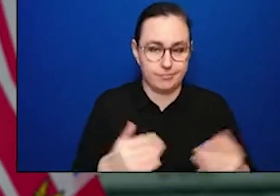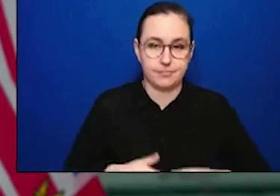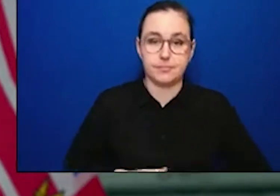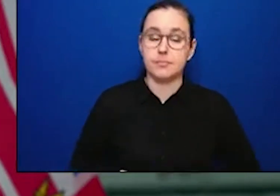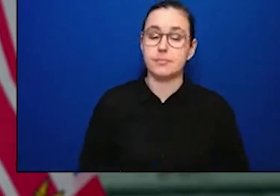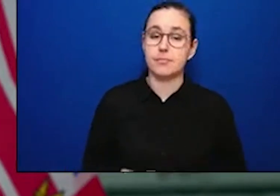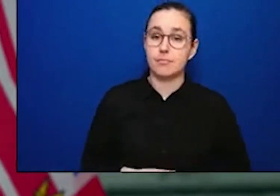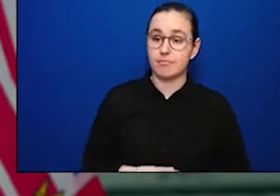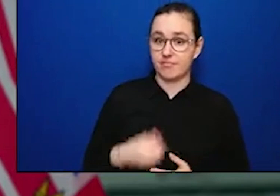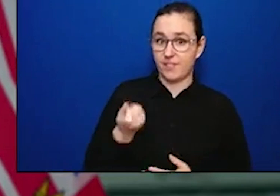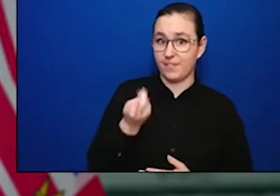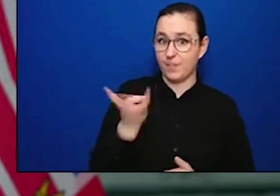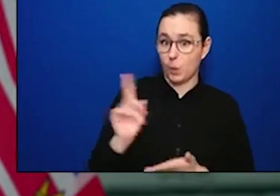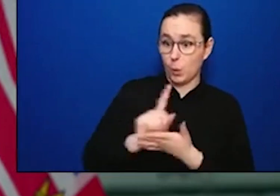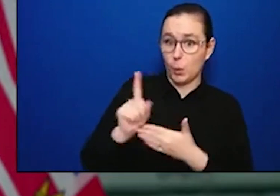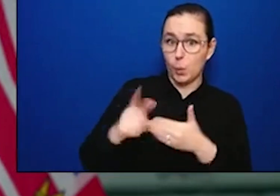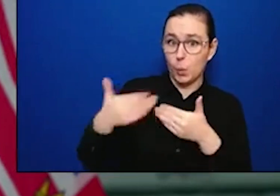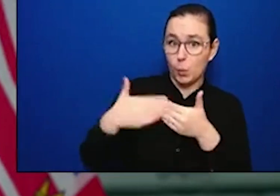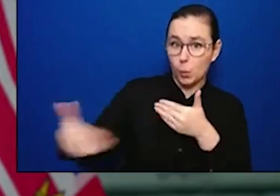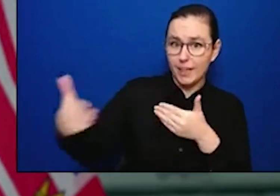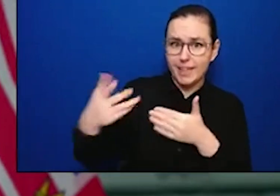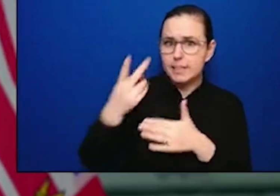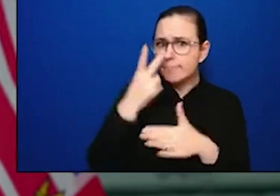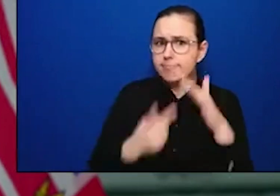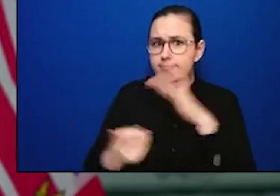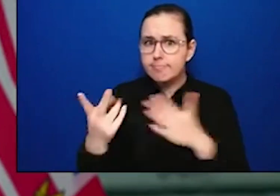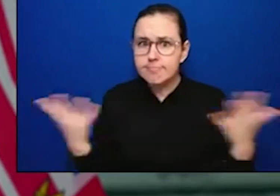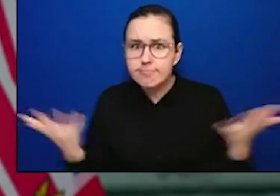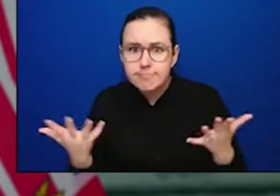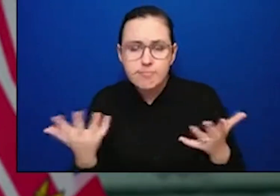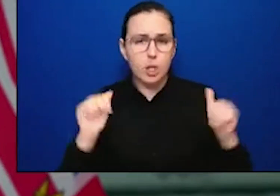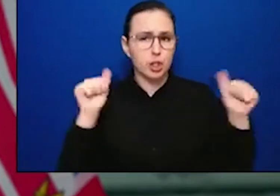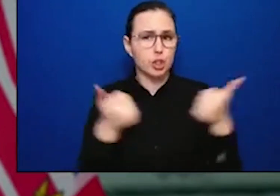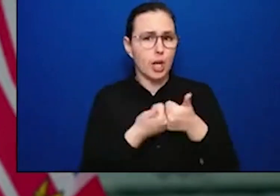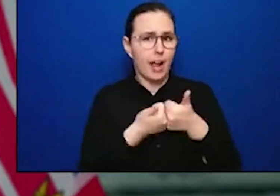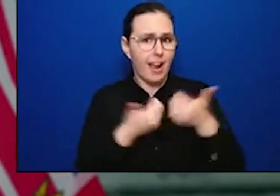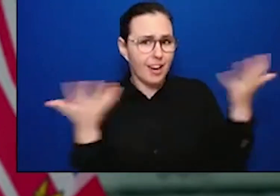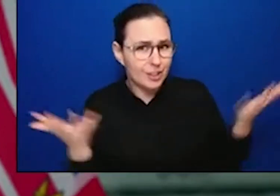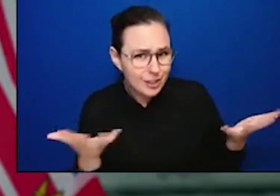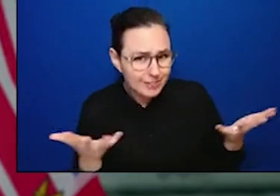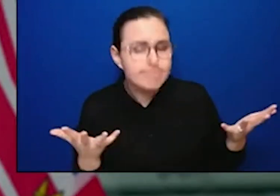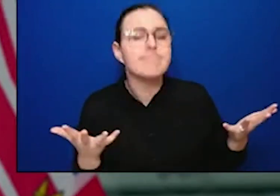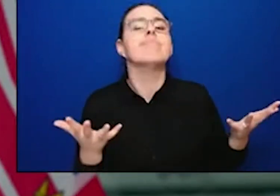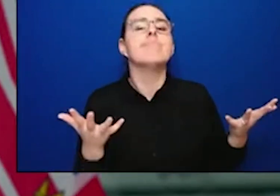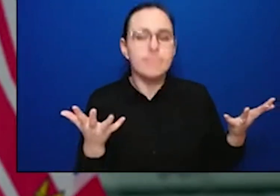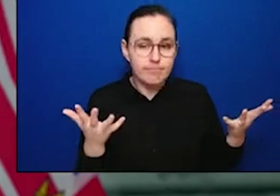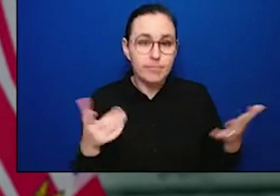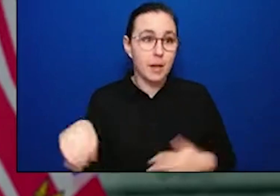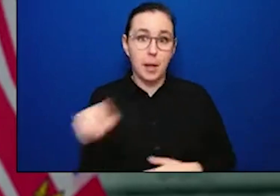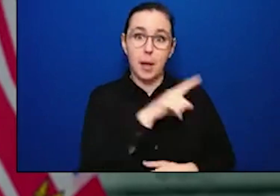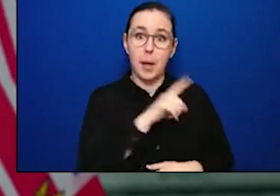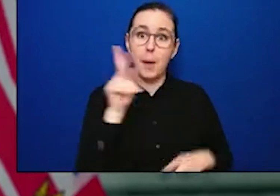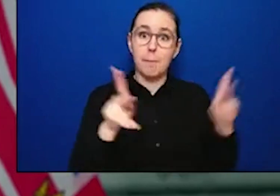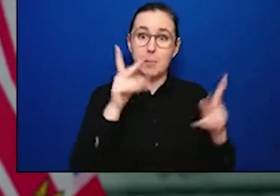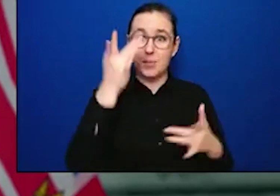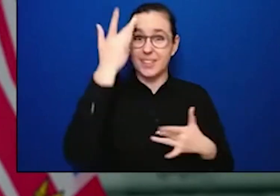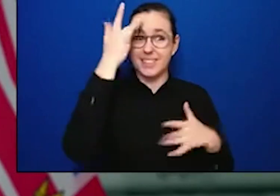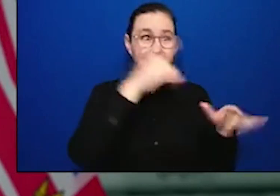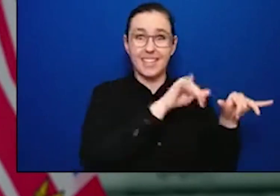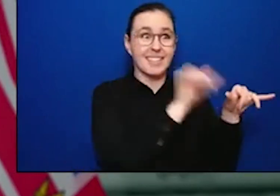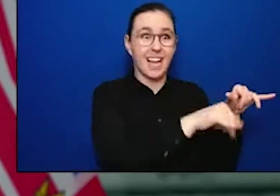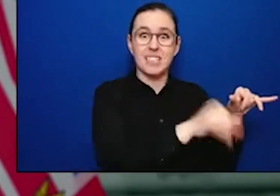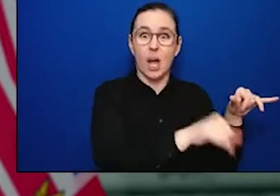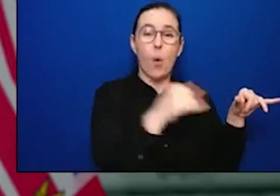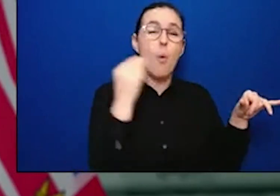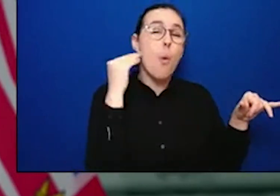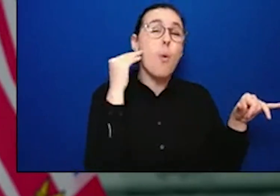And that may mean off work or out of school. It means out of healthcare. It means healthcare workers and educators who aren't